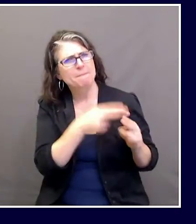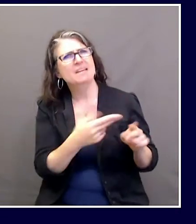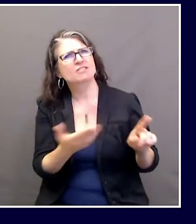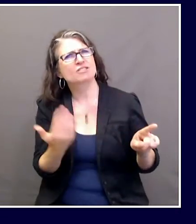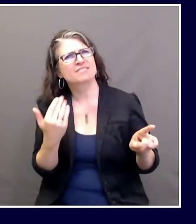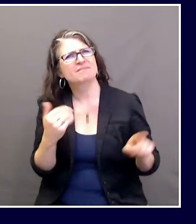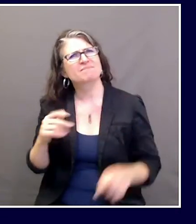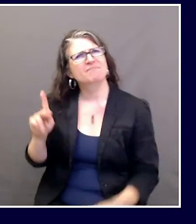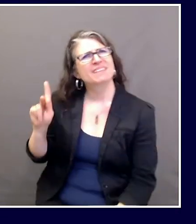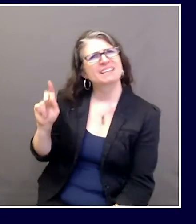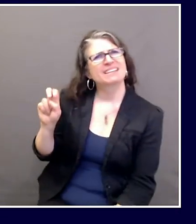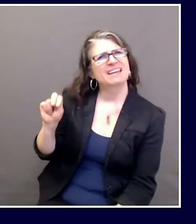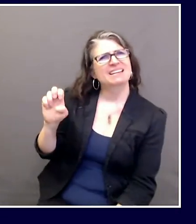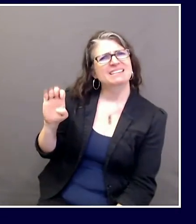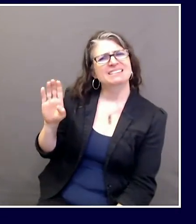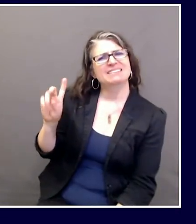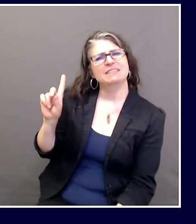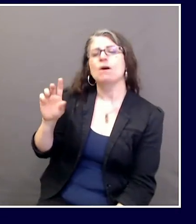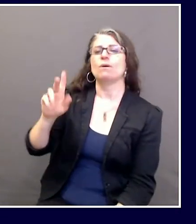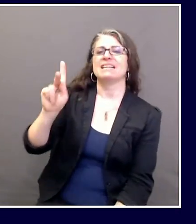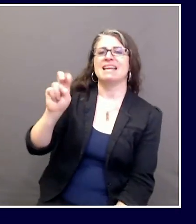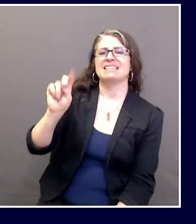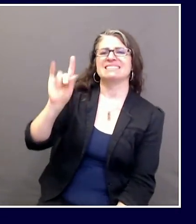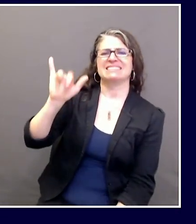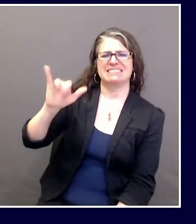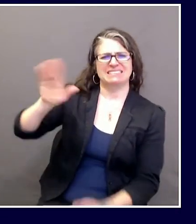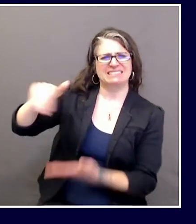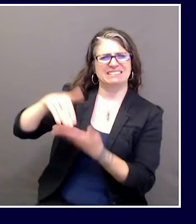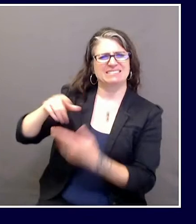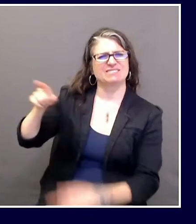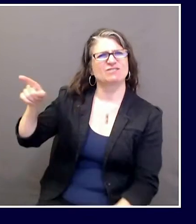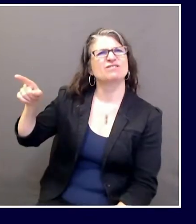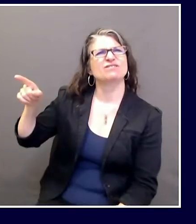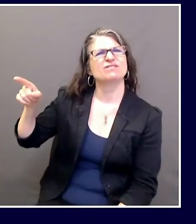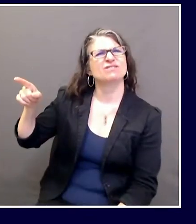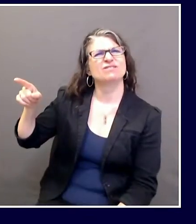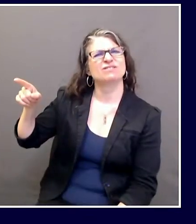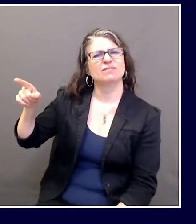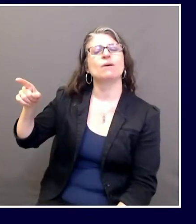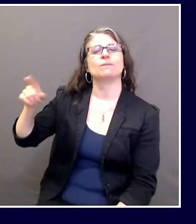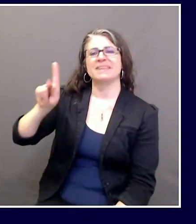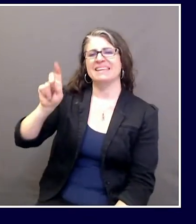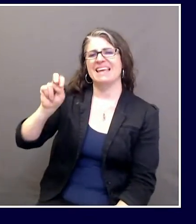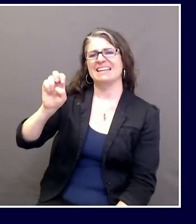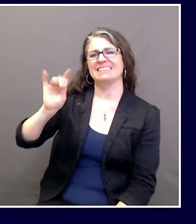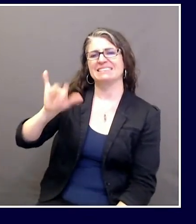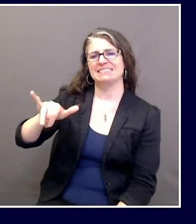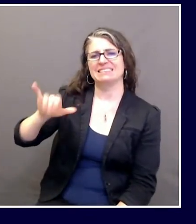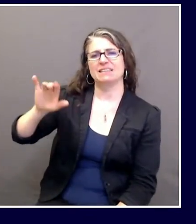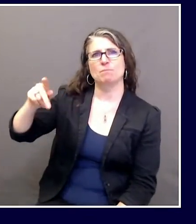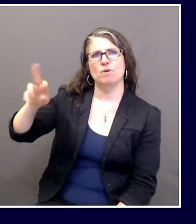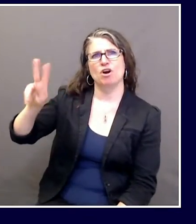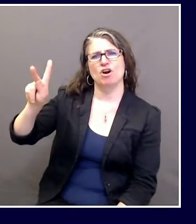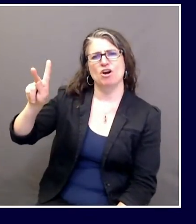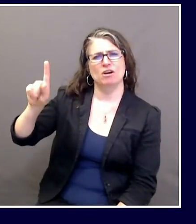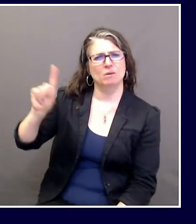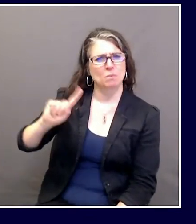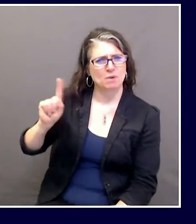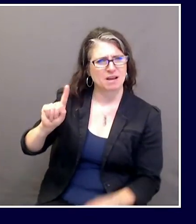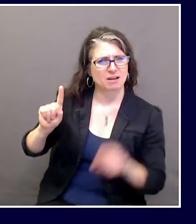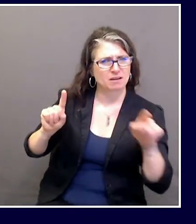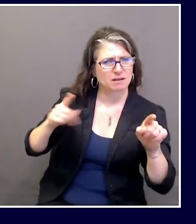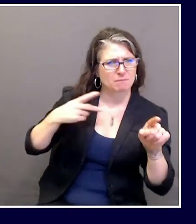and I just wanted to go back to that. Are you talking about Kennedy Park in Lewiston, and is that